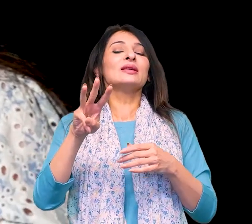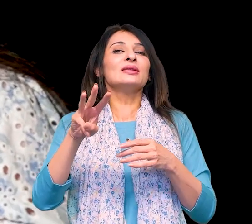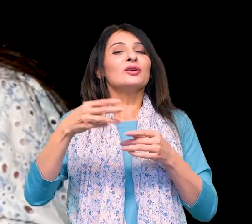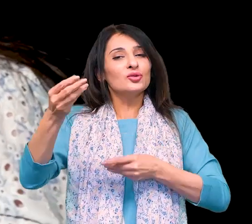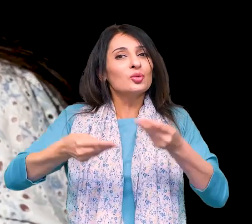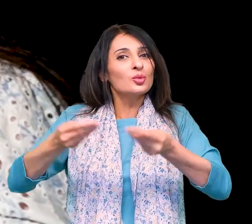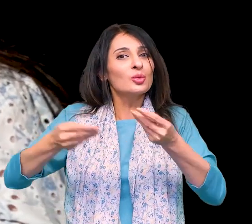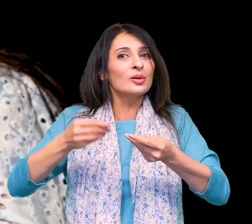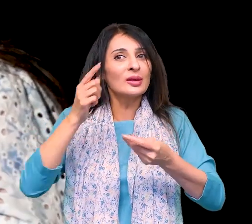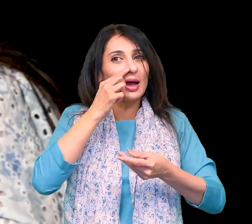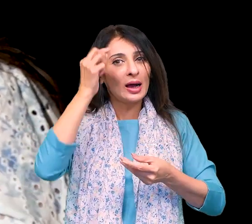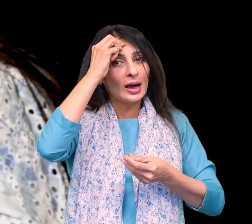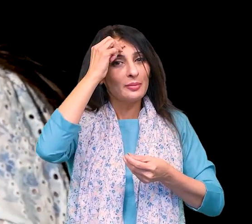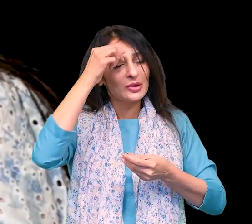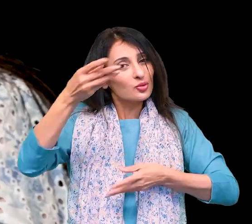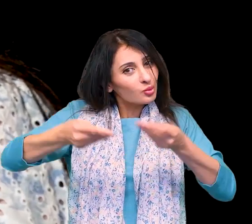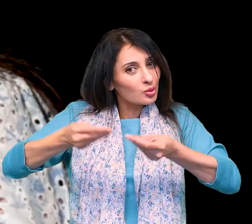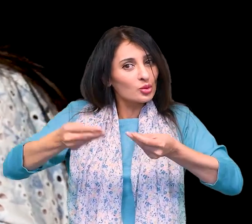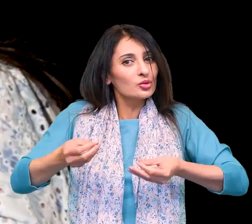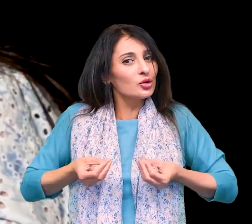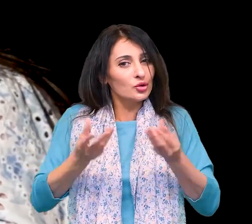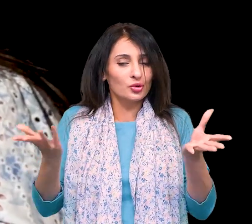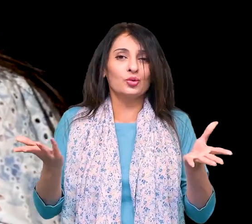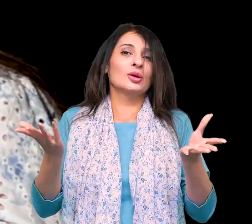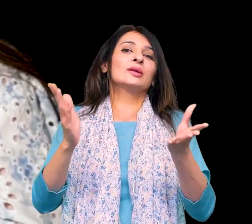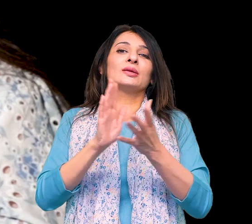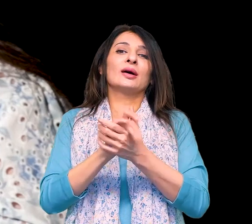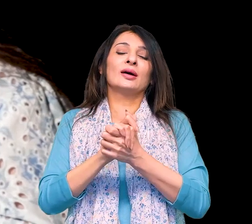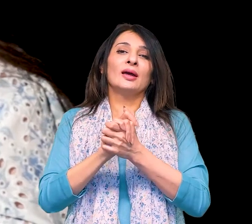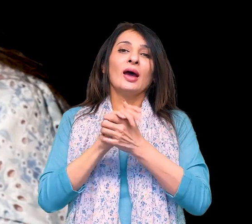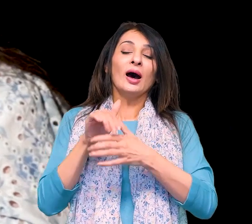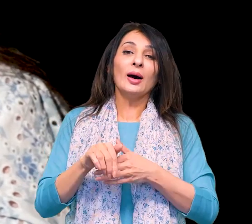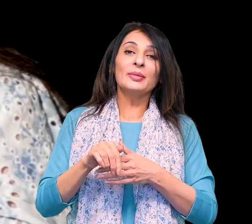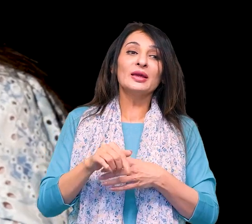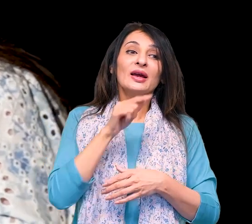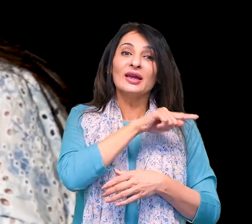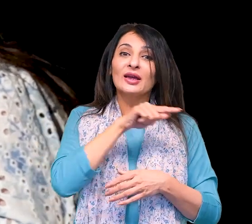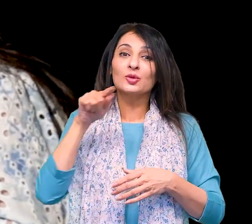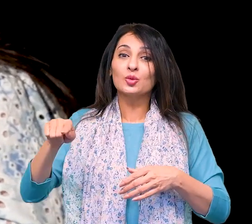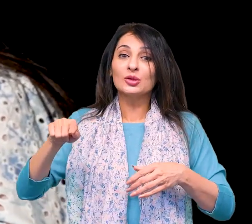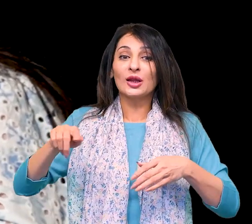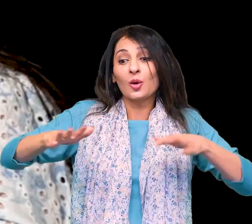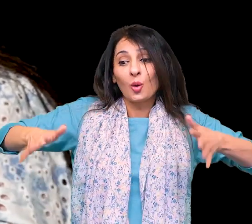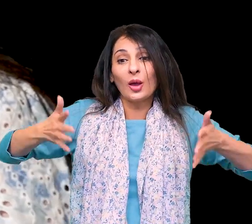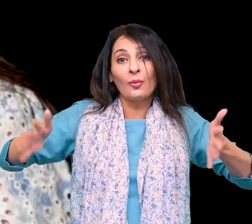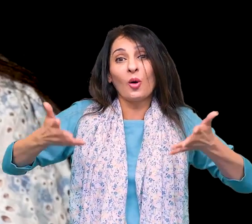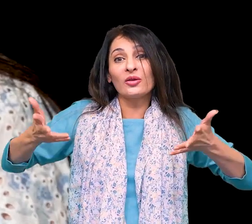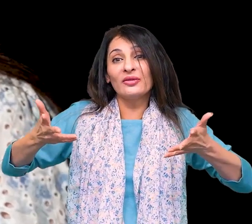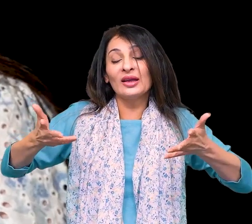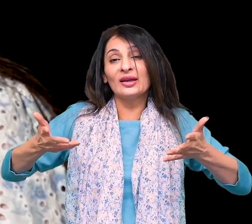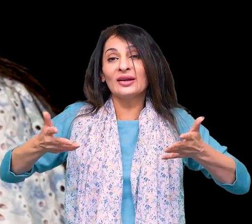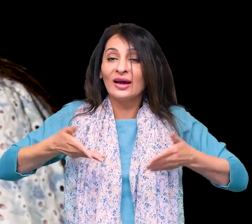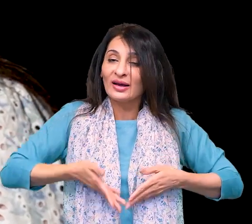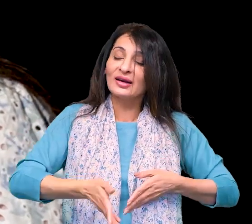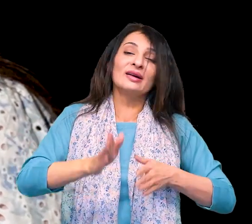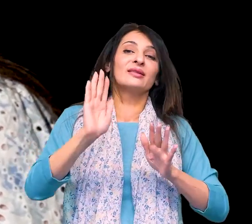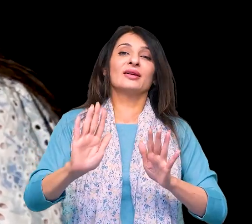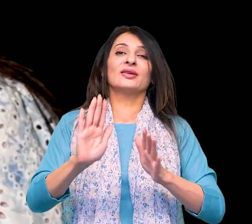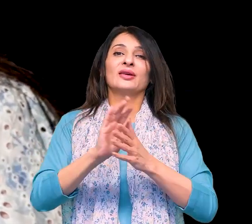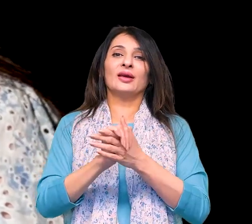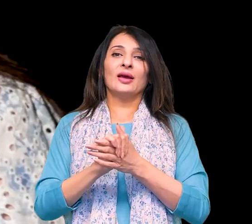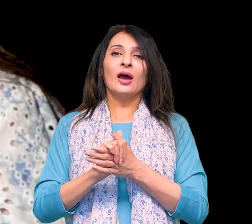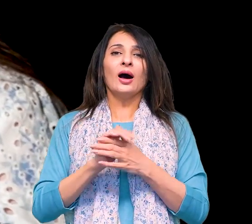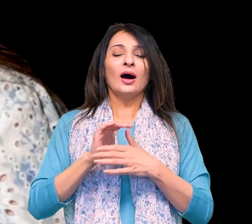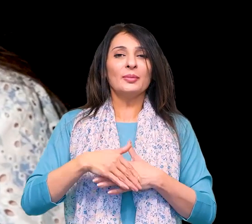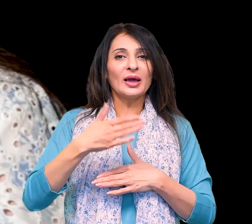other. So I was telling somebody that, I've not done any like actual analysis, but I'm sure there are at least like 50,000